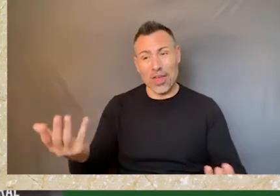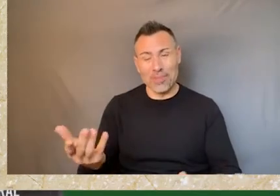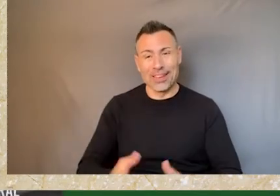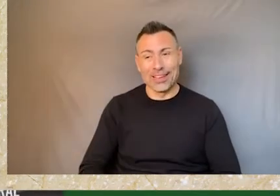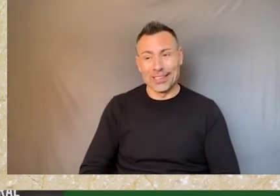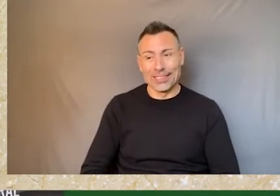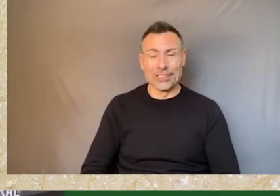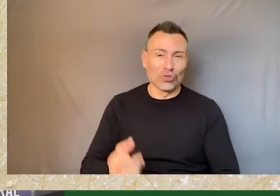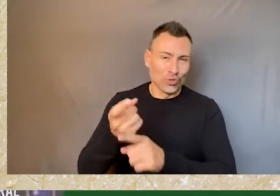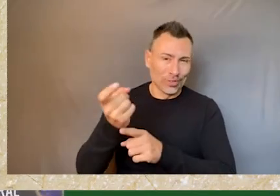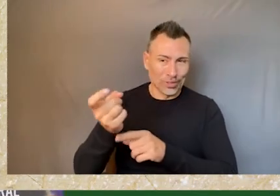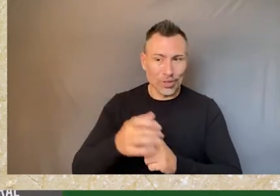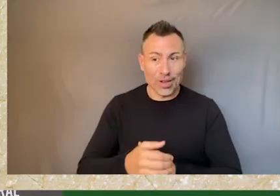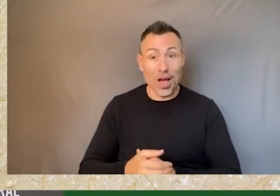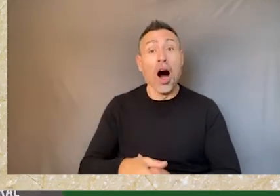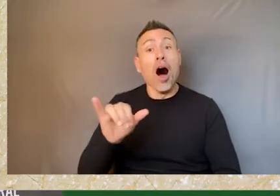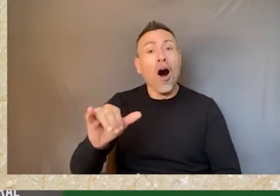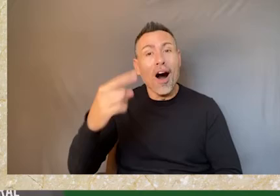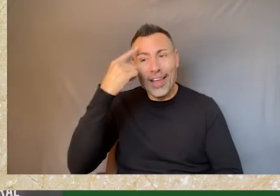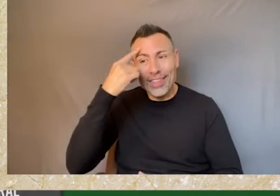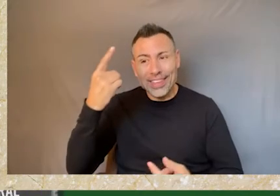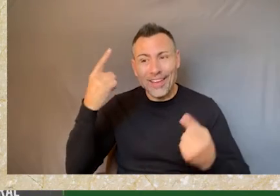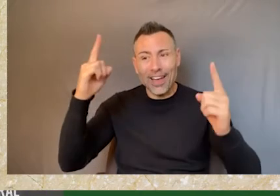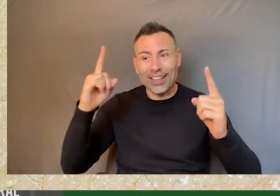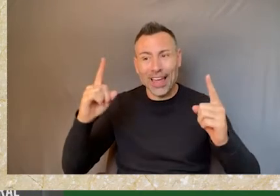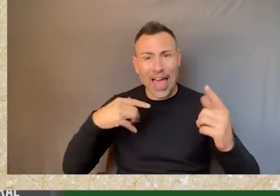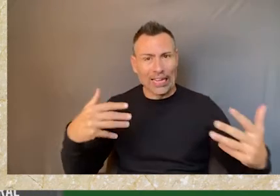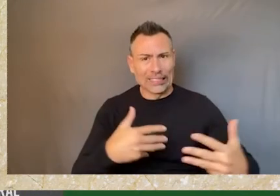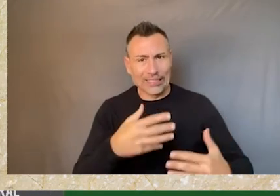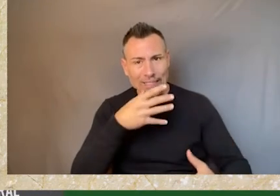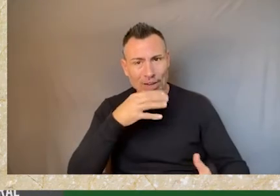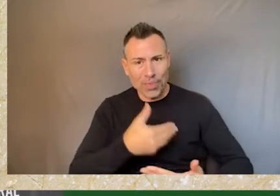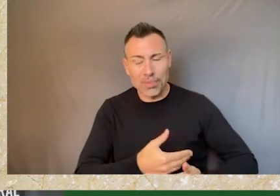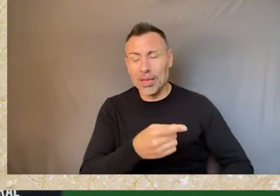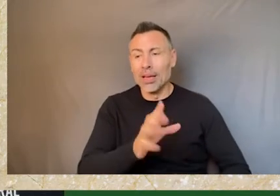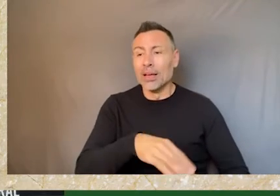Oh! I think I found it, and I scared a baby. It says Subway.